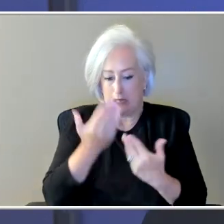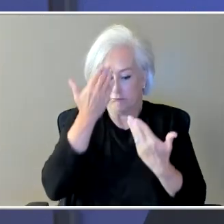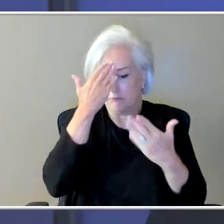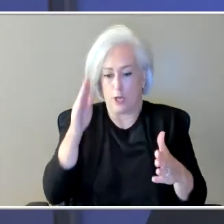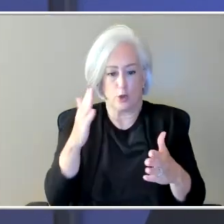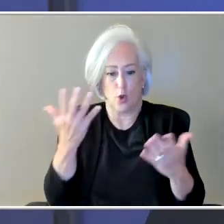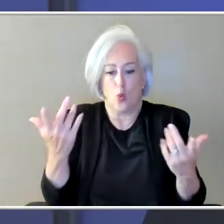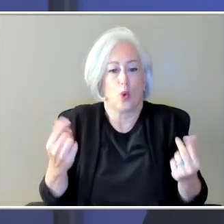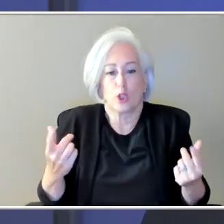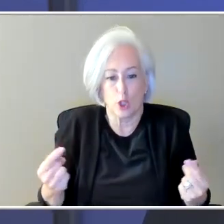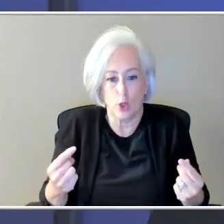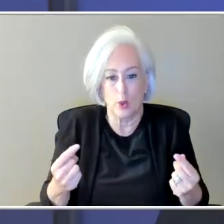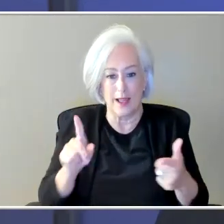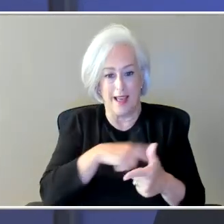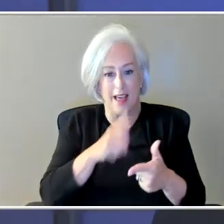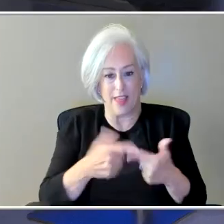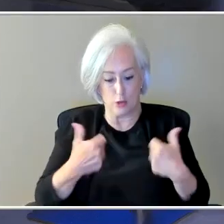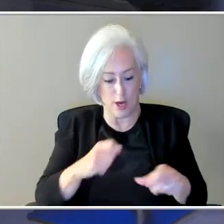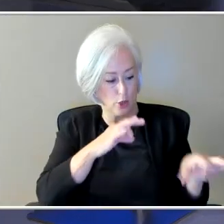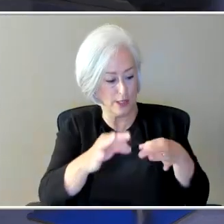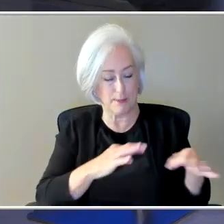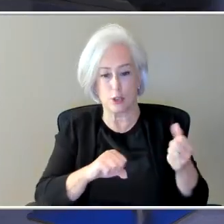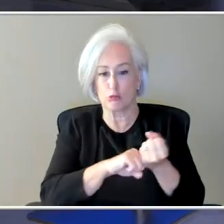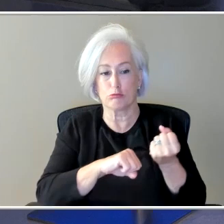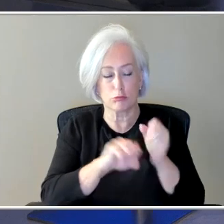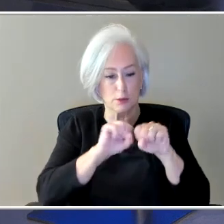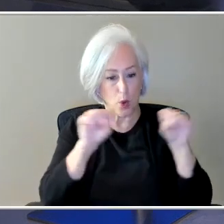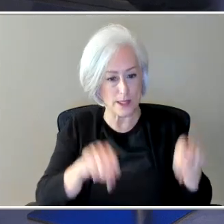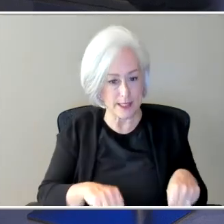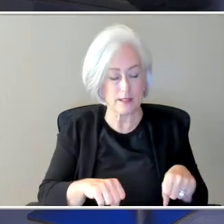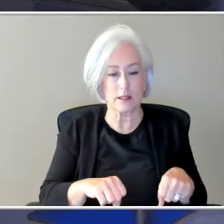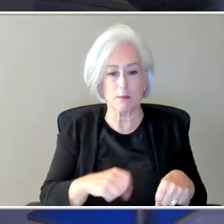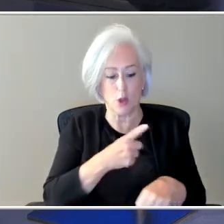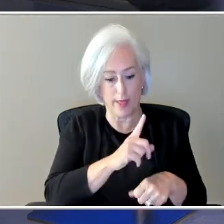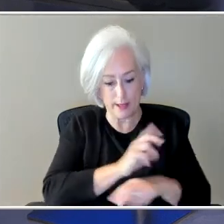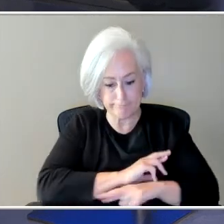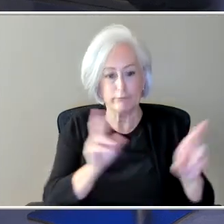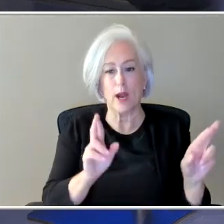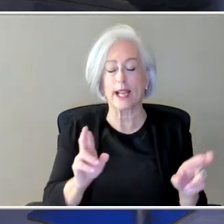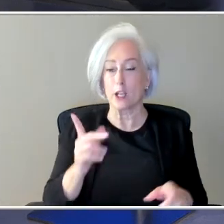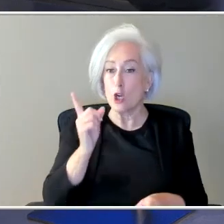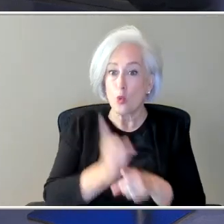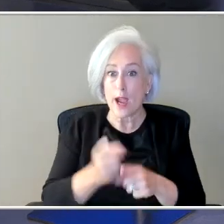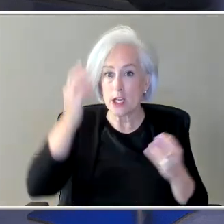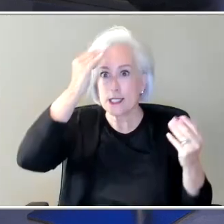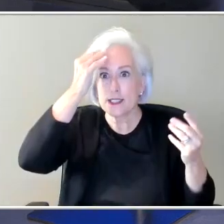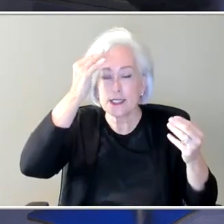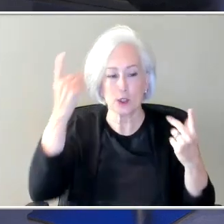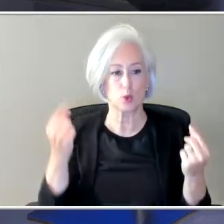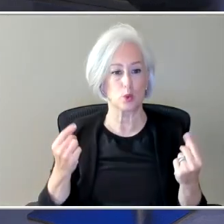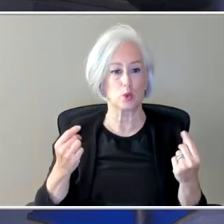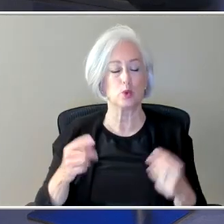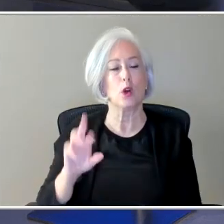get set. Exactly, because you've got to then report back, and you're going. It's all going through your head as it is. Rhonda, what's it like though, knowing